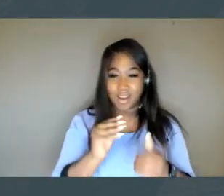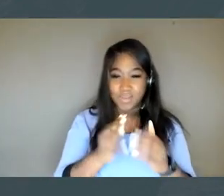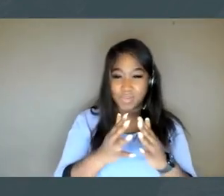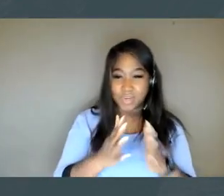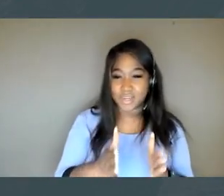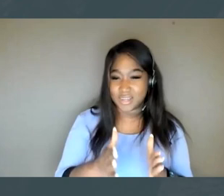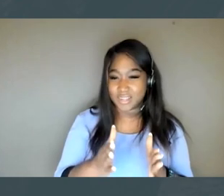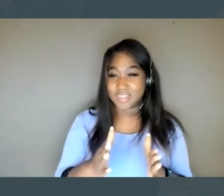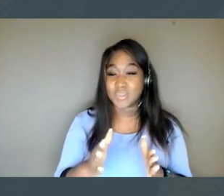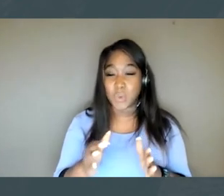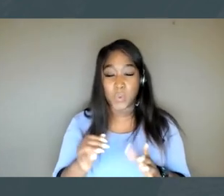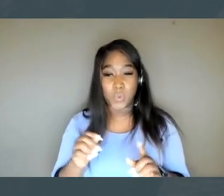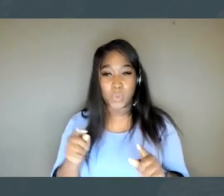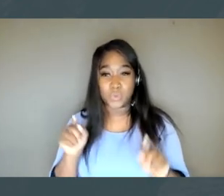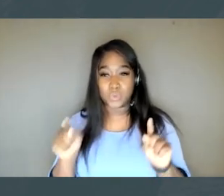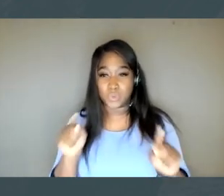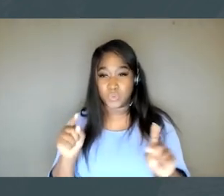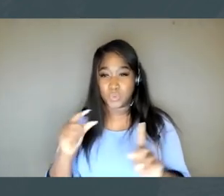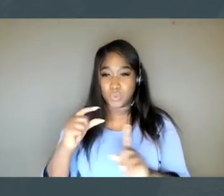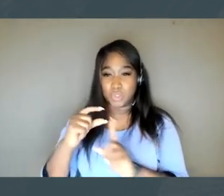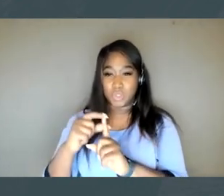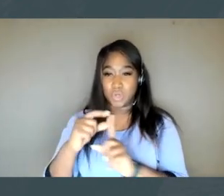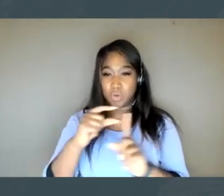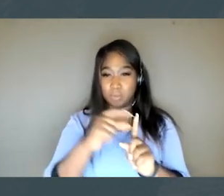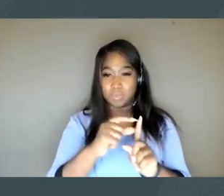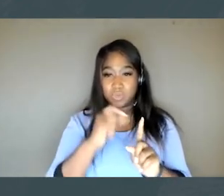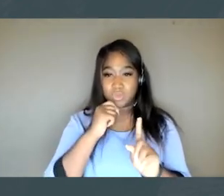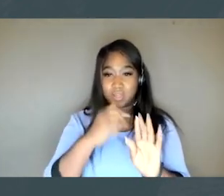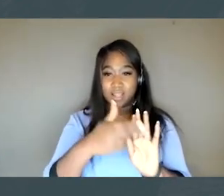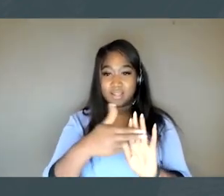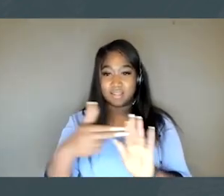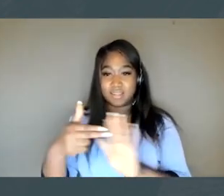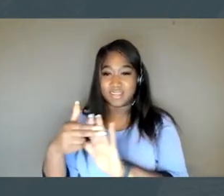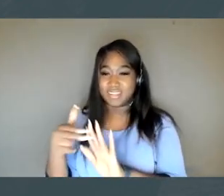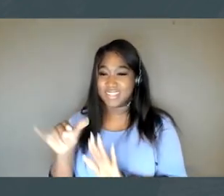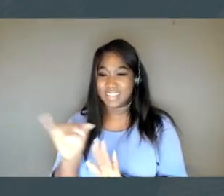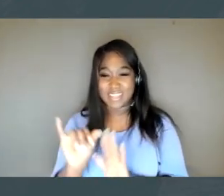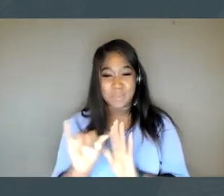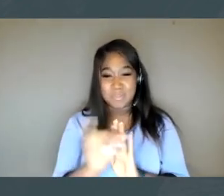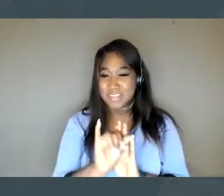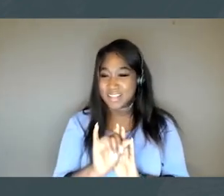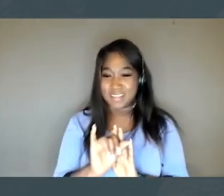the two terms do not designate the same identities, and that